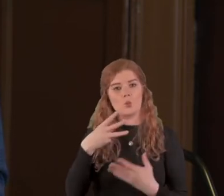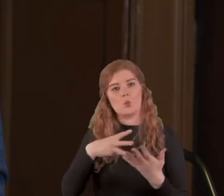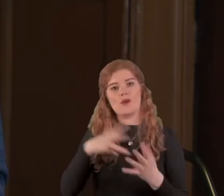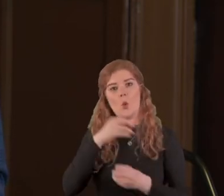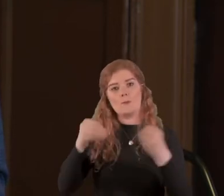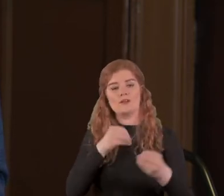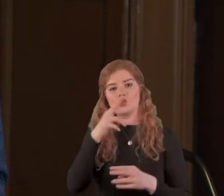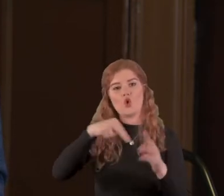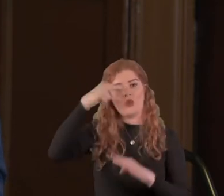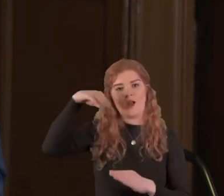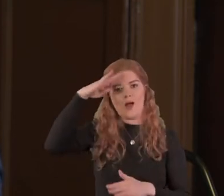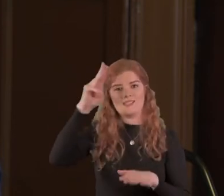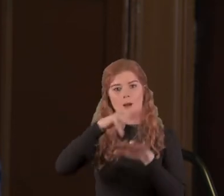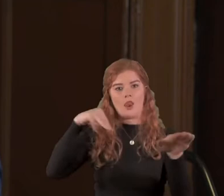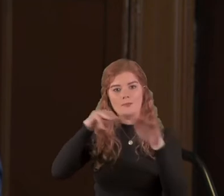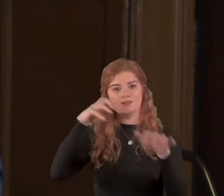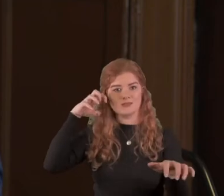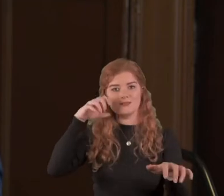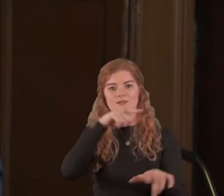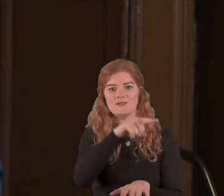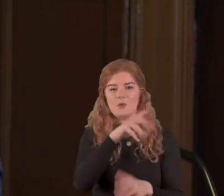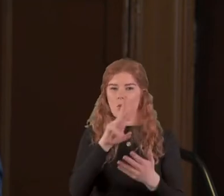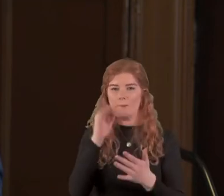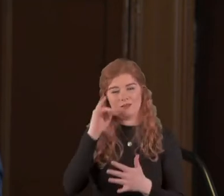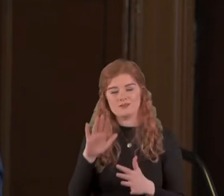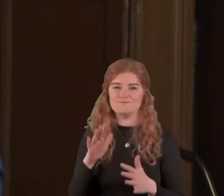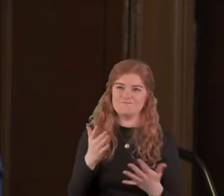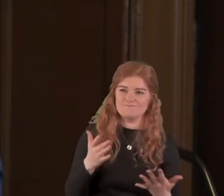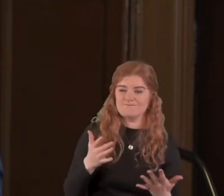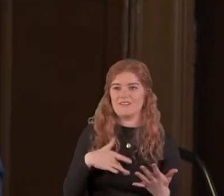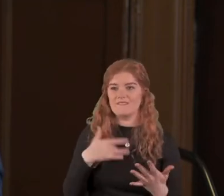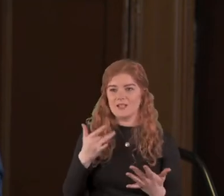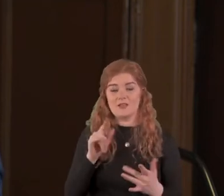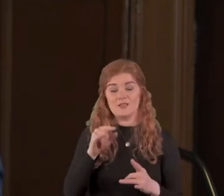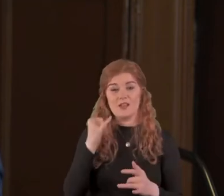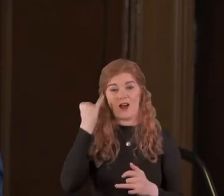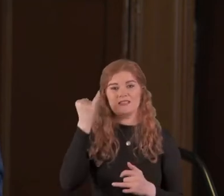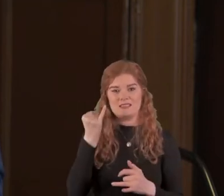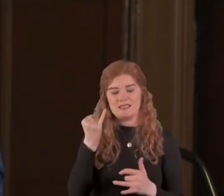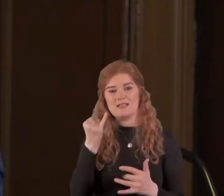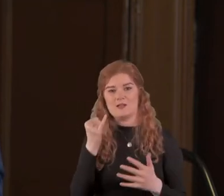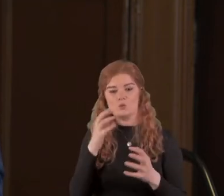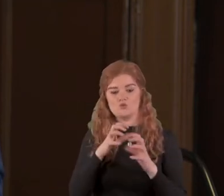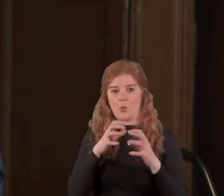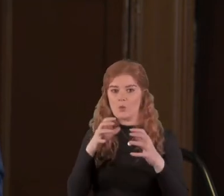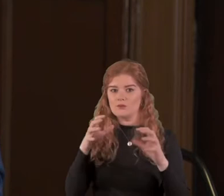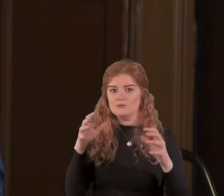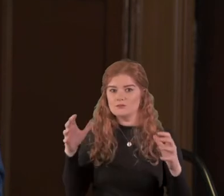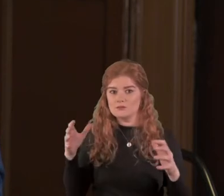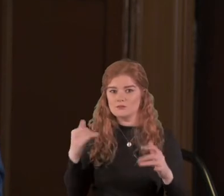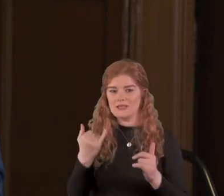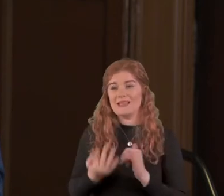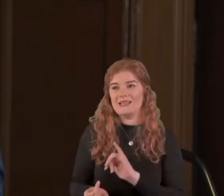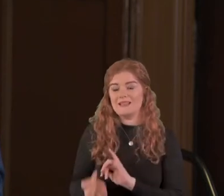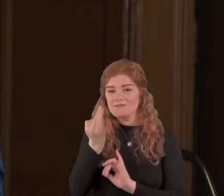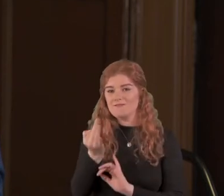Ireland Parliament. Because for some time, I think the idea has crystallised that if the